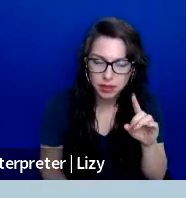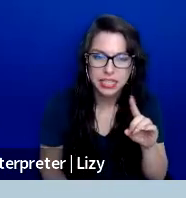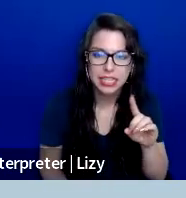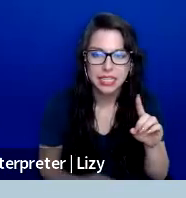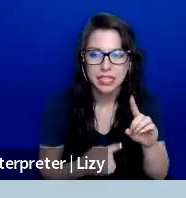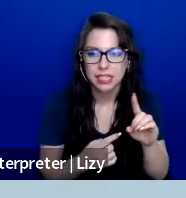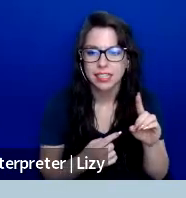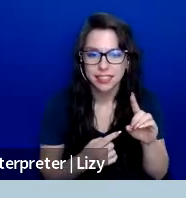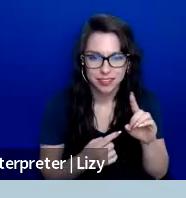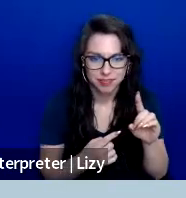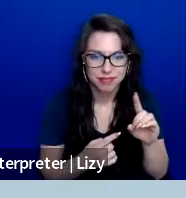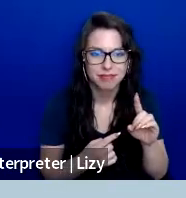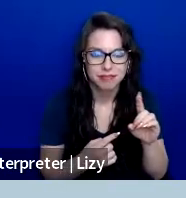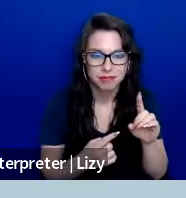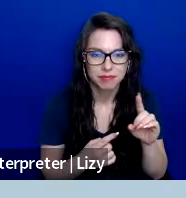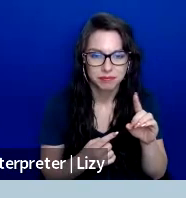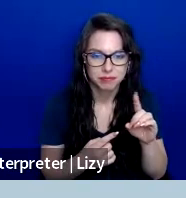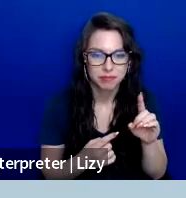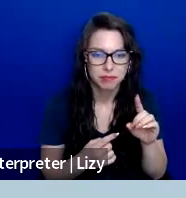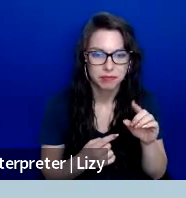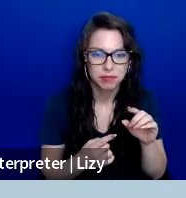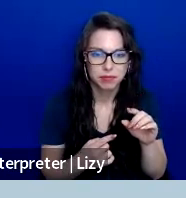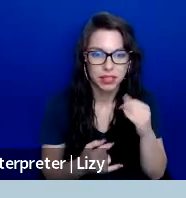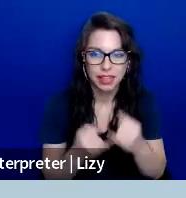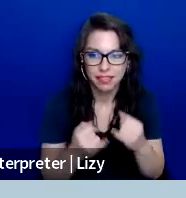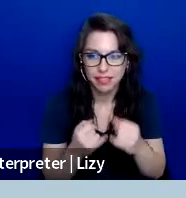Yes. Okay, last letter.